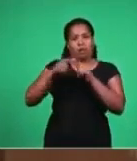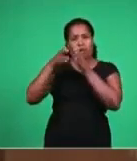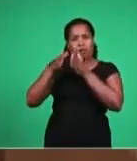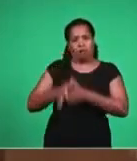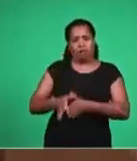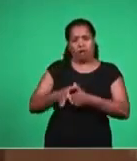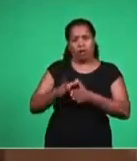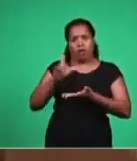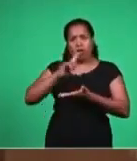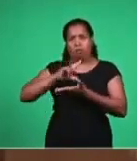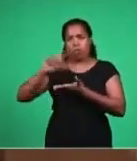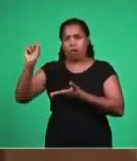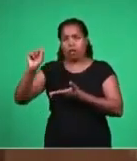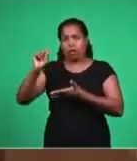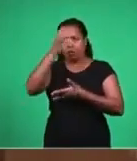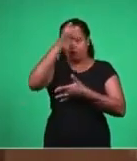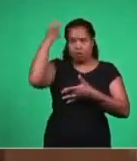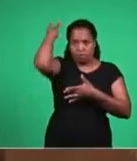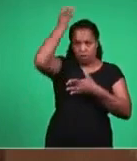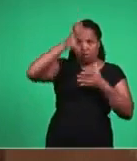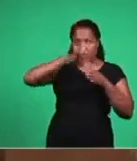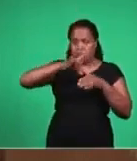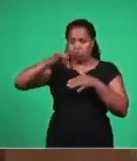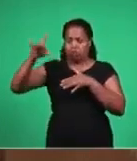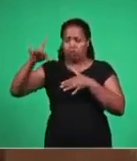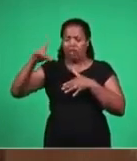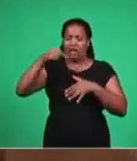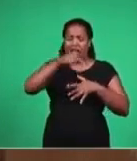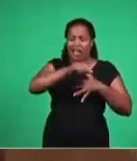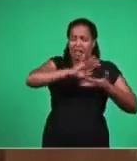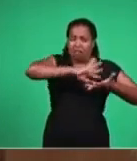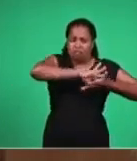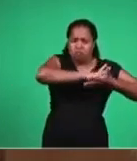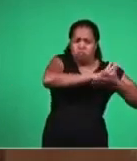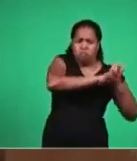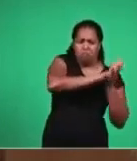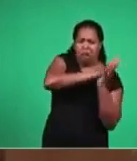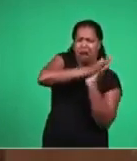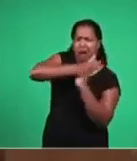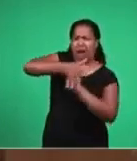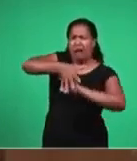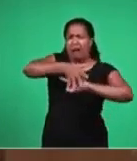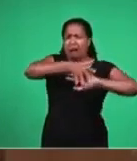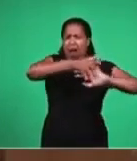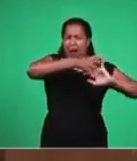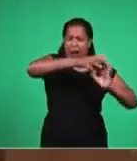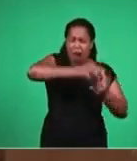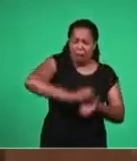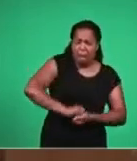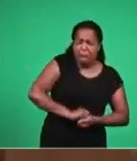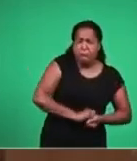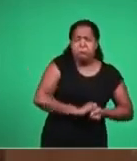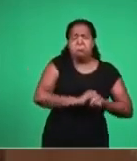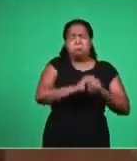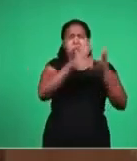midst. So when the Holy Spirit and the church is raptured, that's gonna be the first